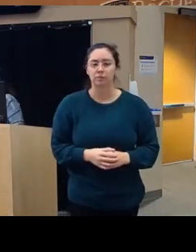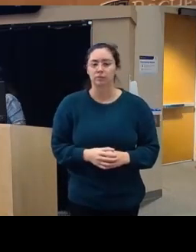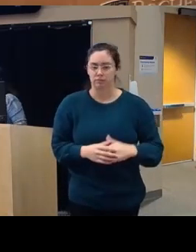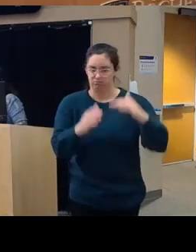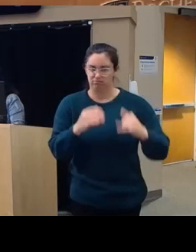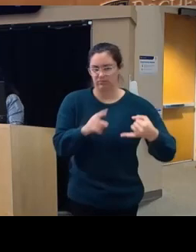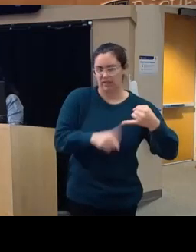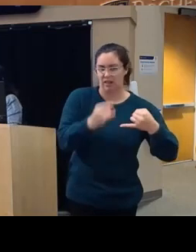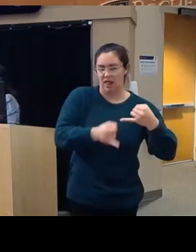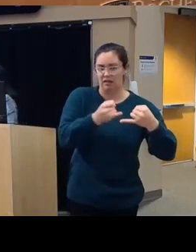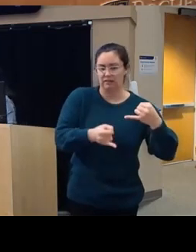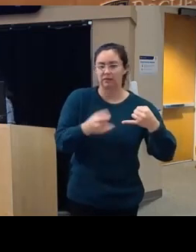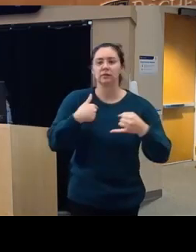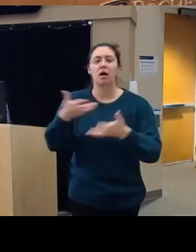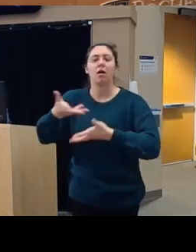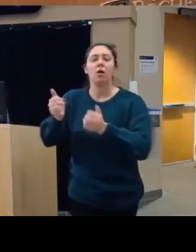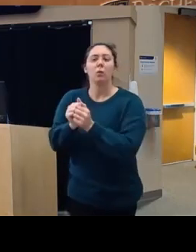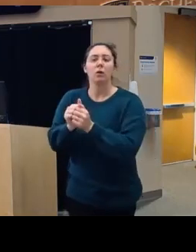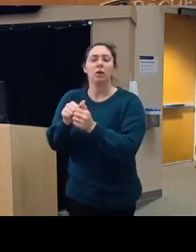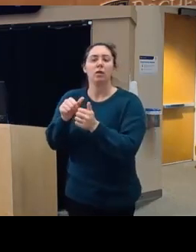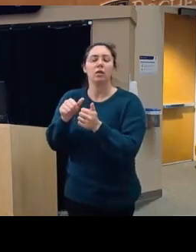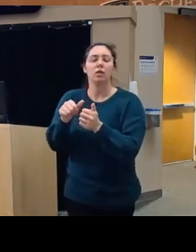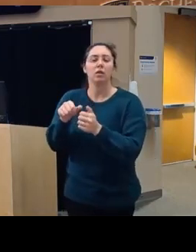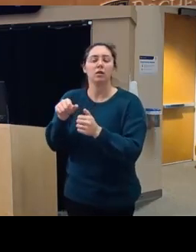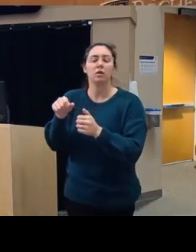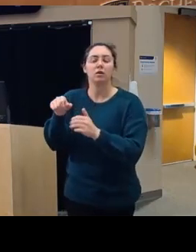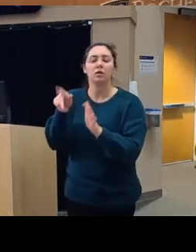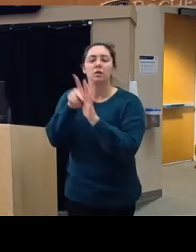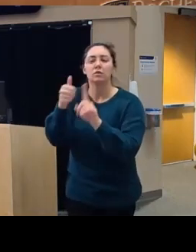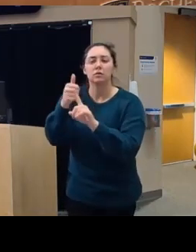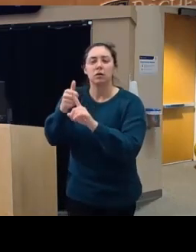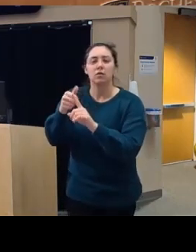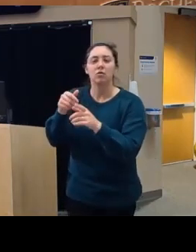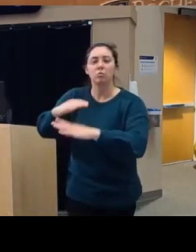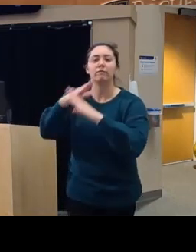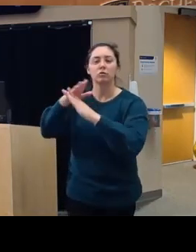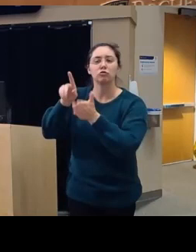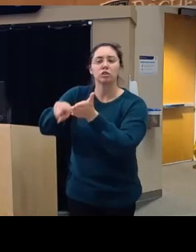was able to meet with the suicide prevention researchers this morning. However,